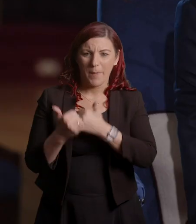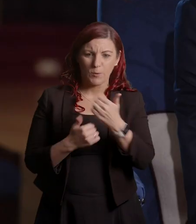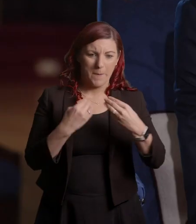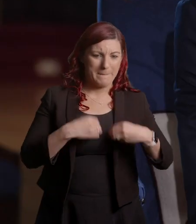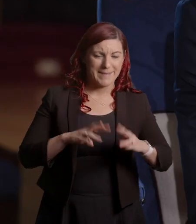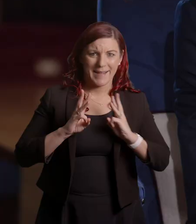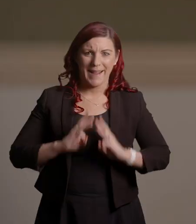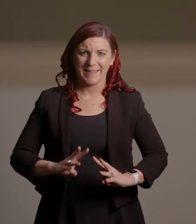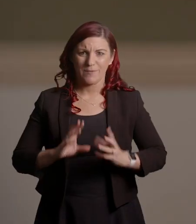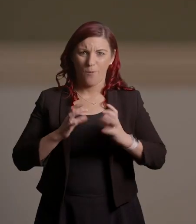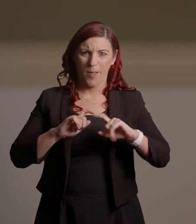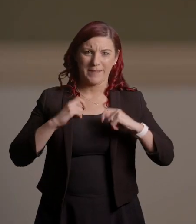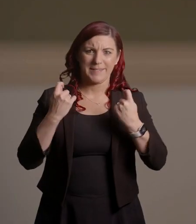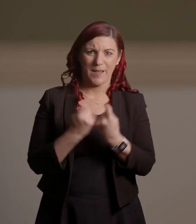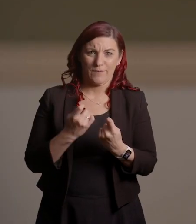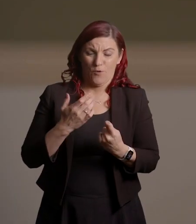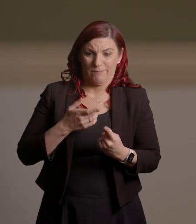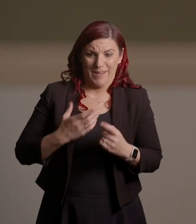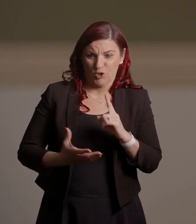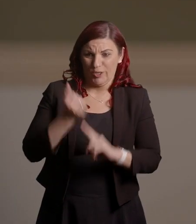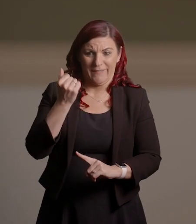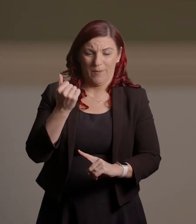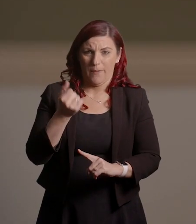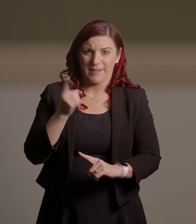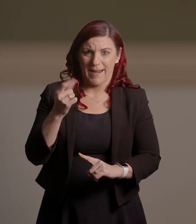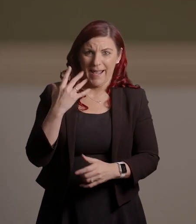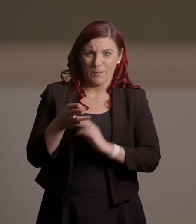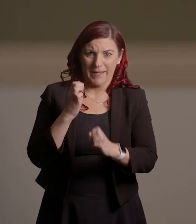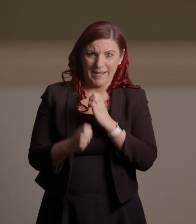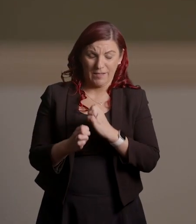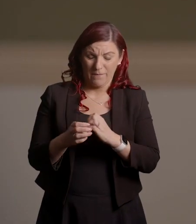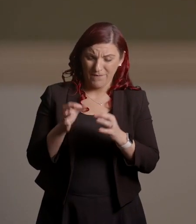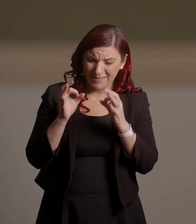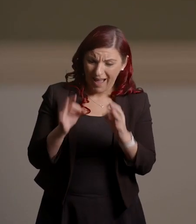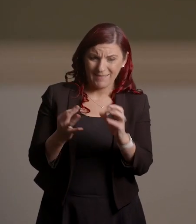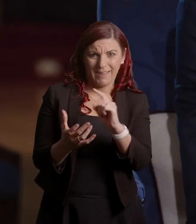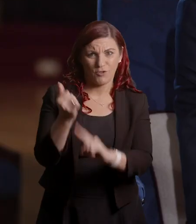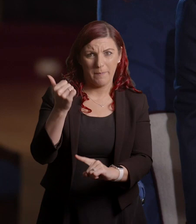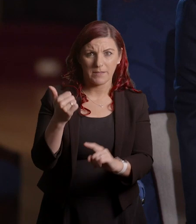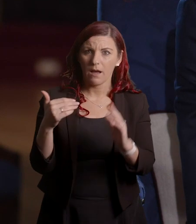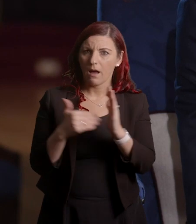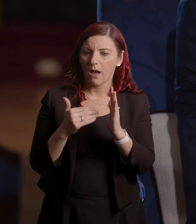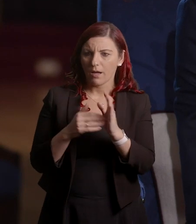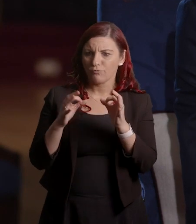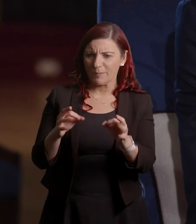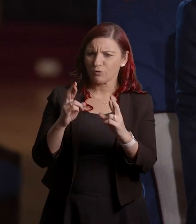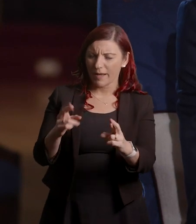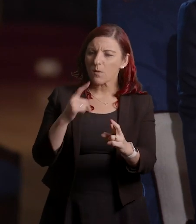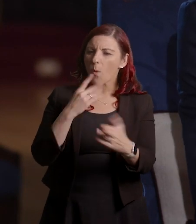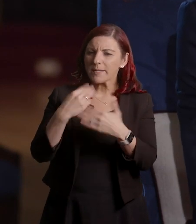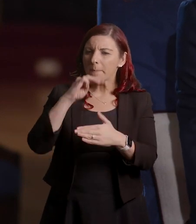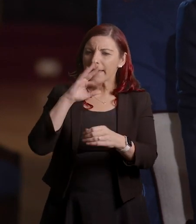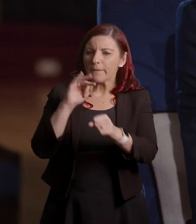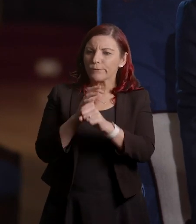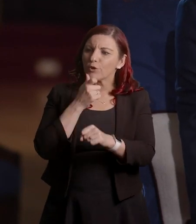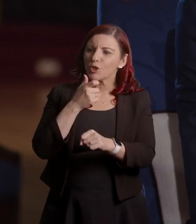the men's and ladies football team for doing what they did. It's an incredible achievement. Yeah, an incredible achievement. What does it mean for the